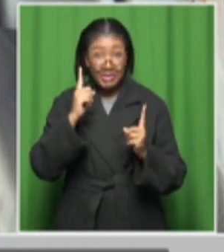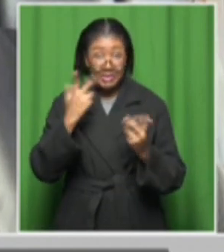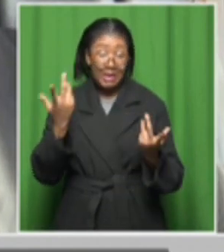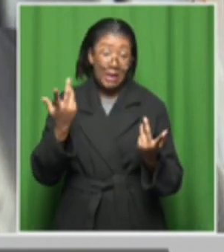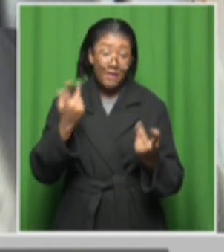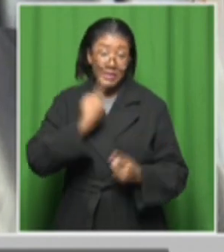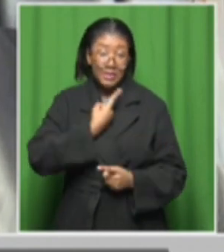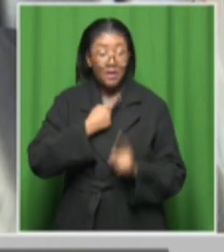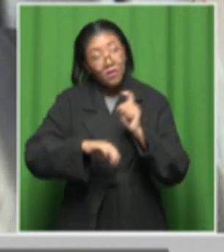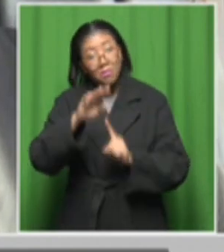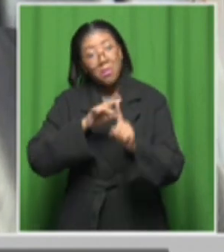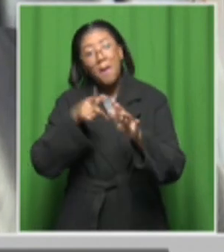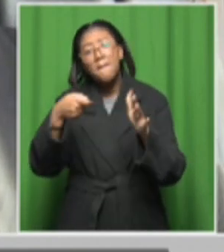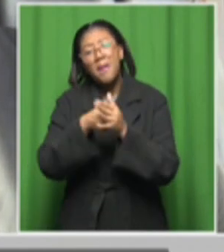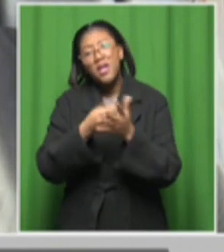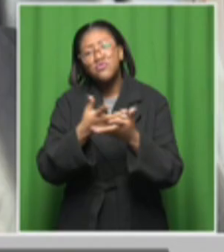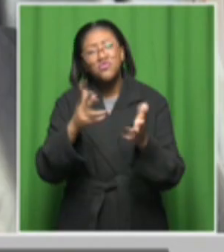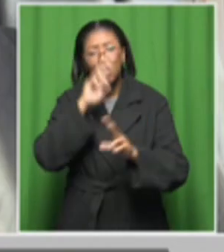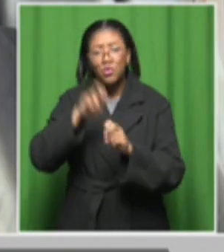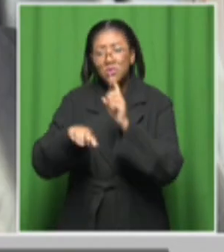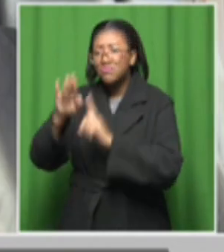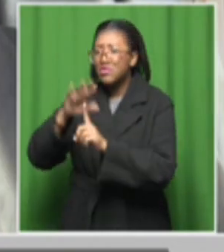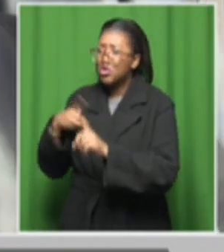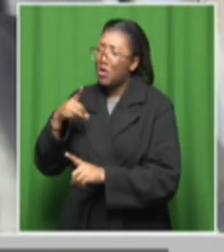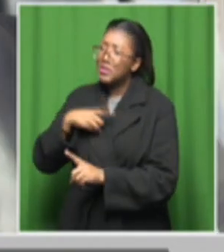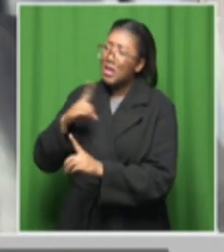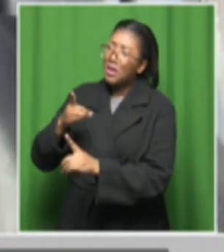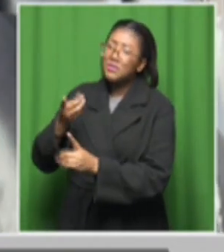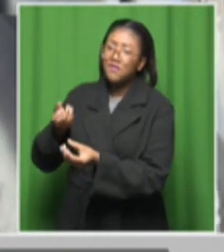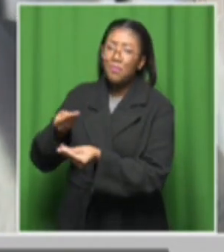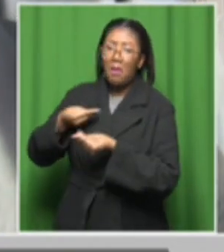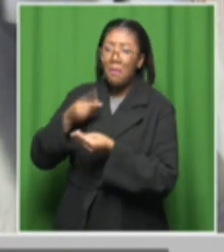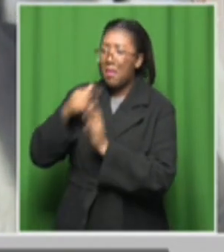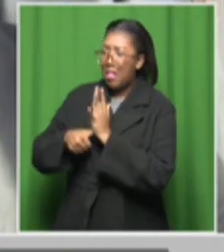over-the-counter medication? If we're looking at, what's emerging?